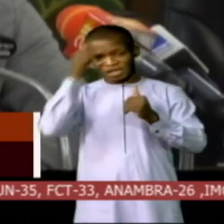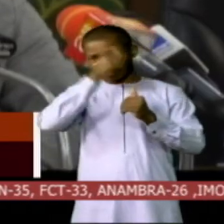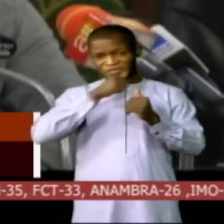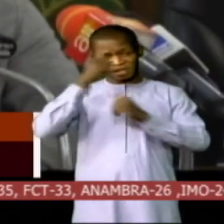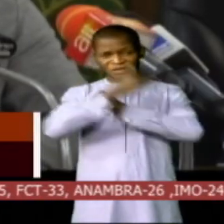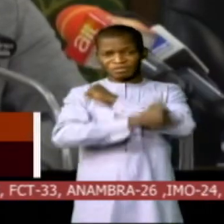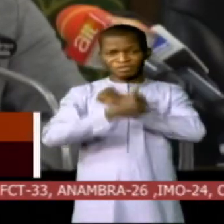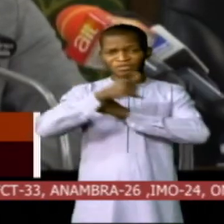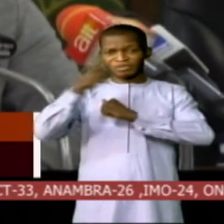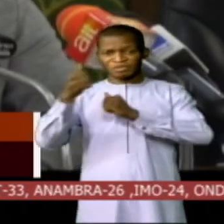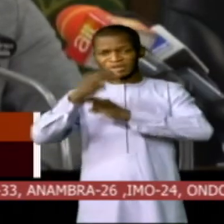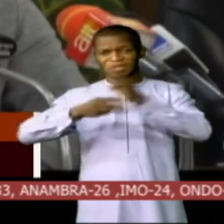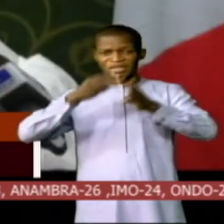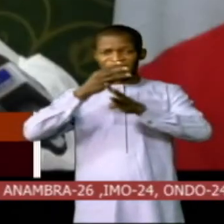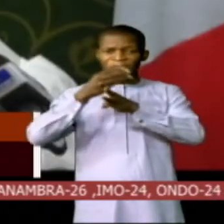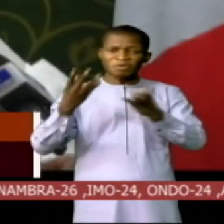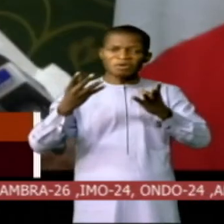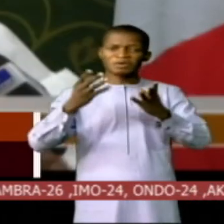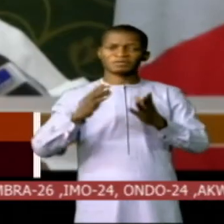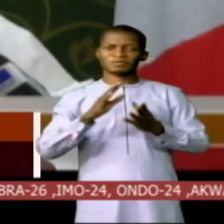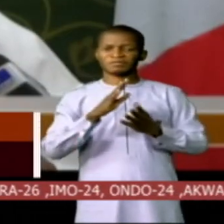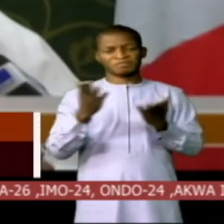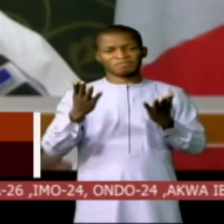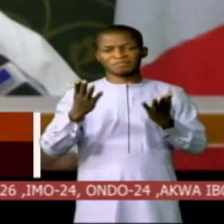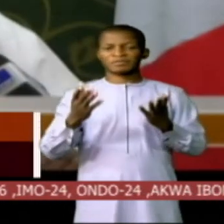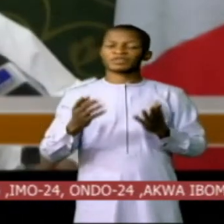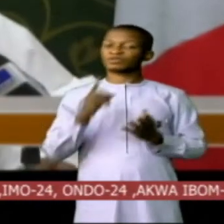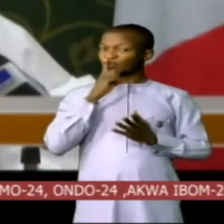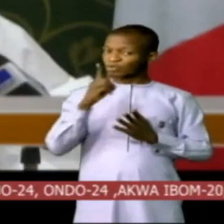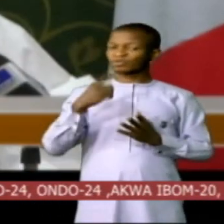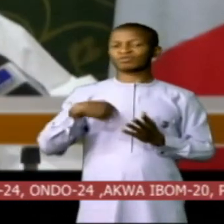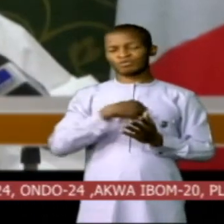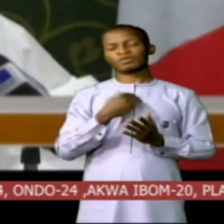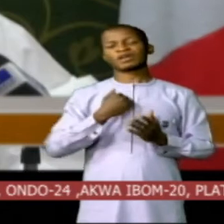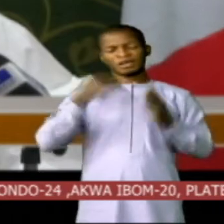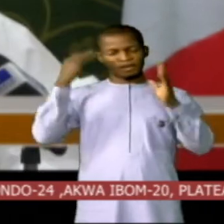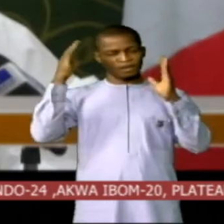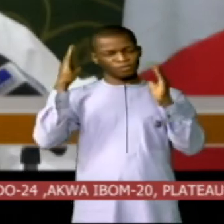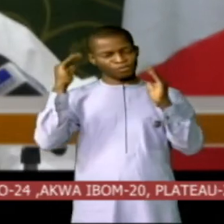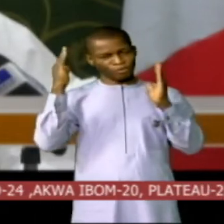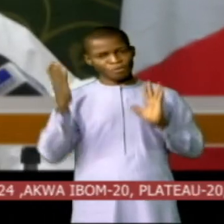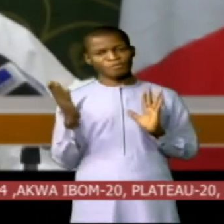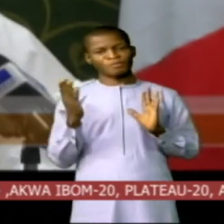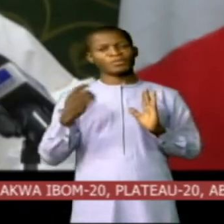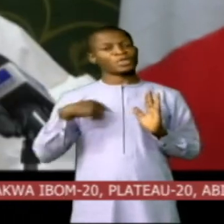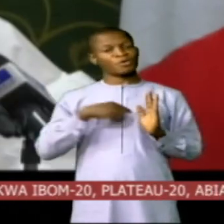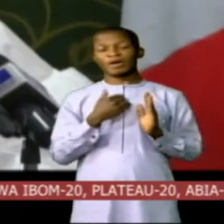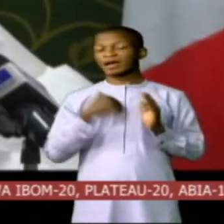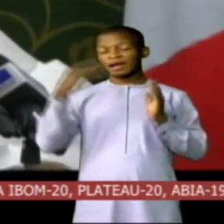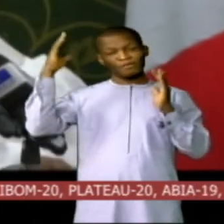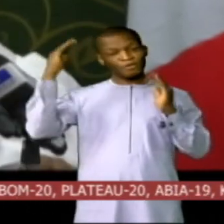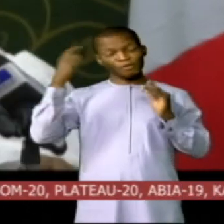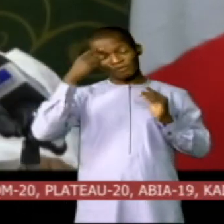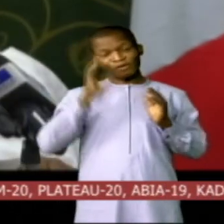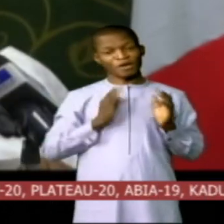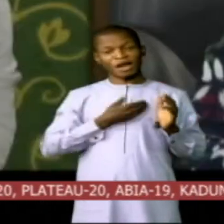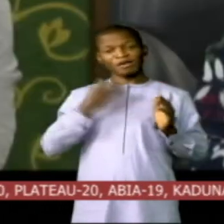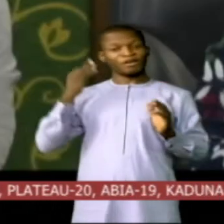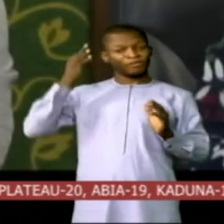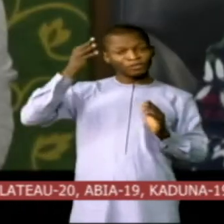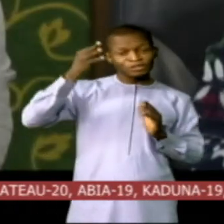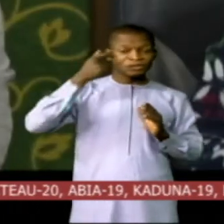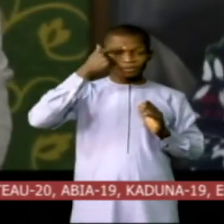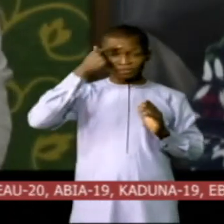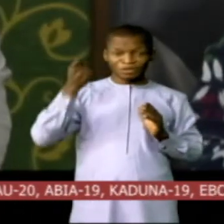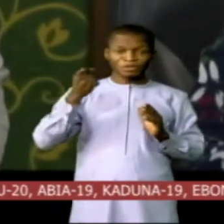other world, then definitely we have hope. We have hope for our future